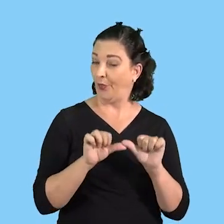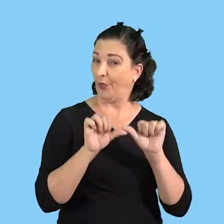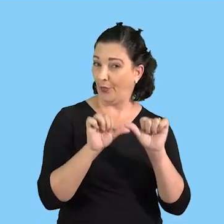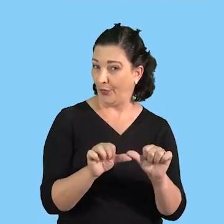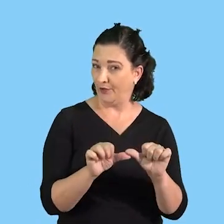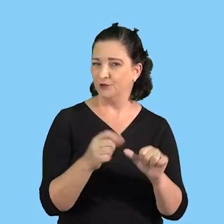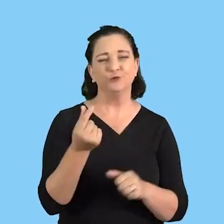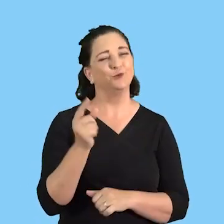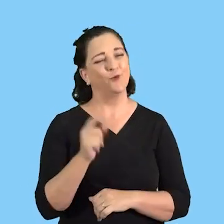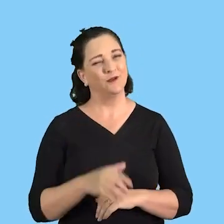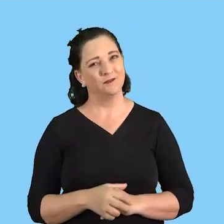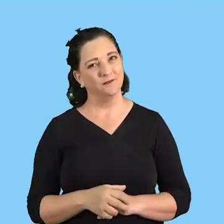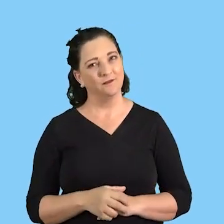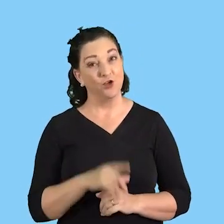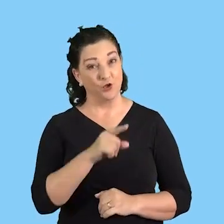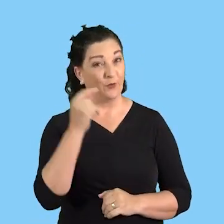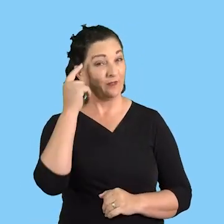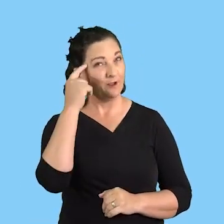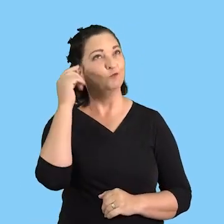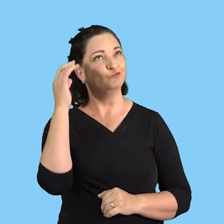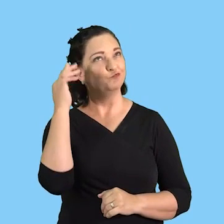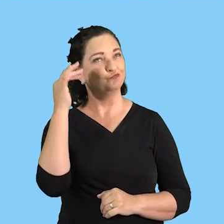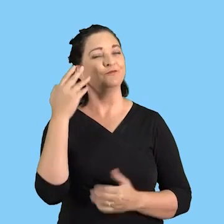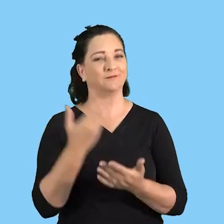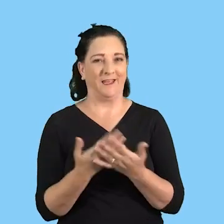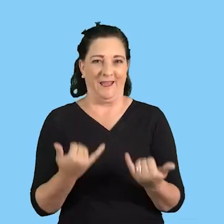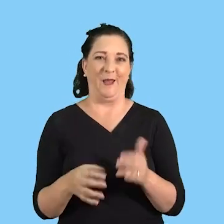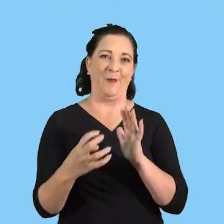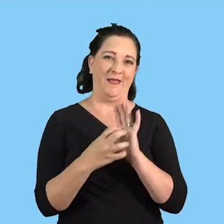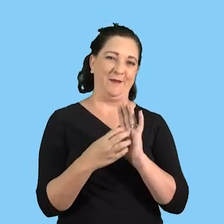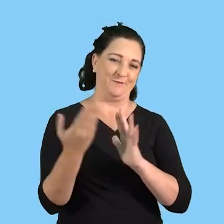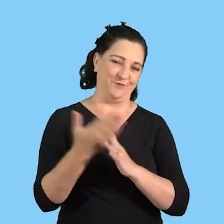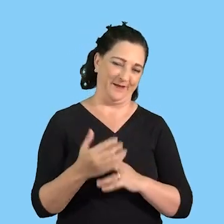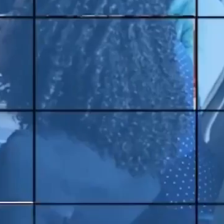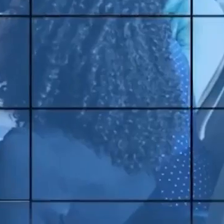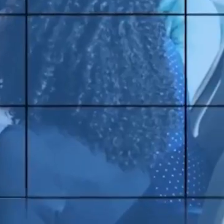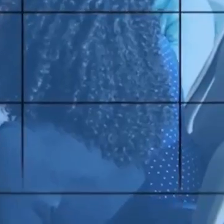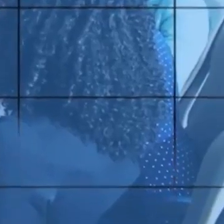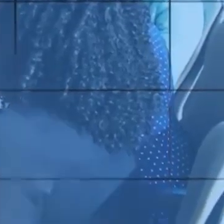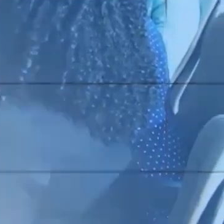the workplace? As you think about it, we will go to an ad break.